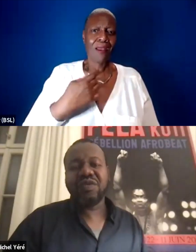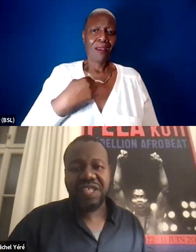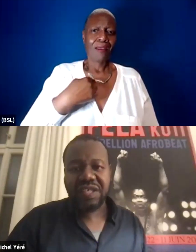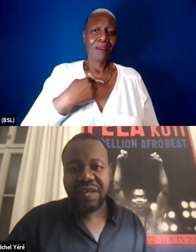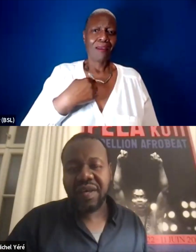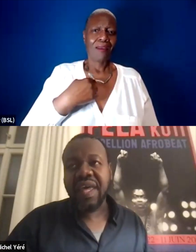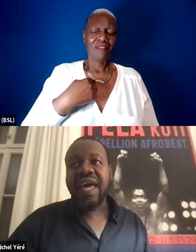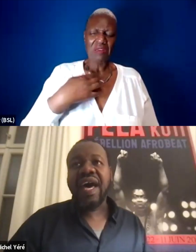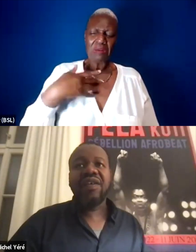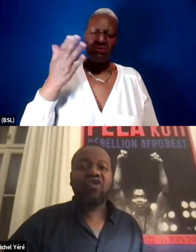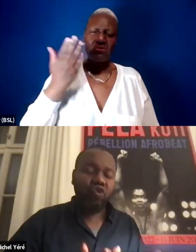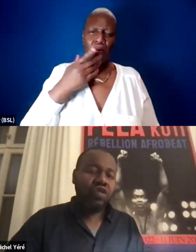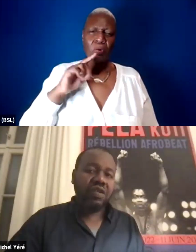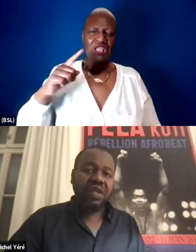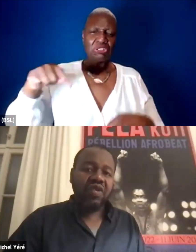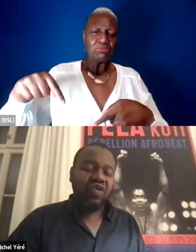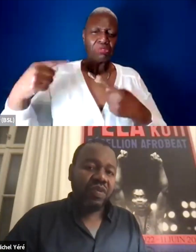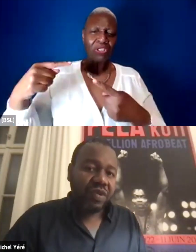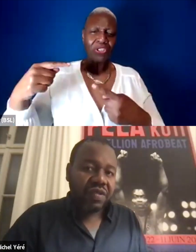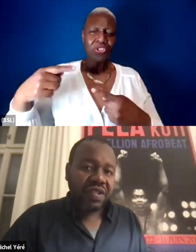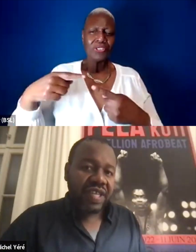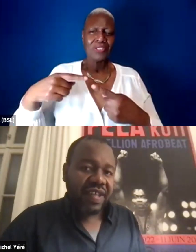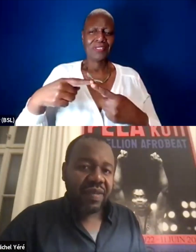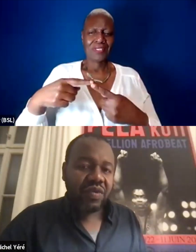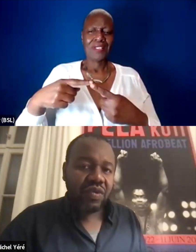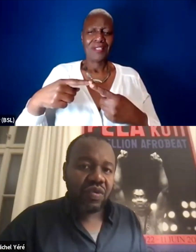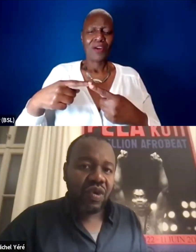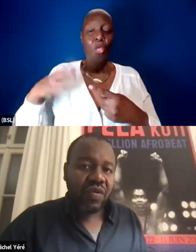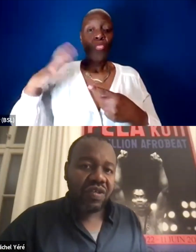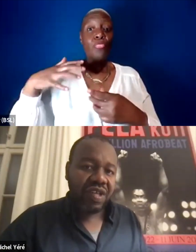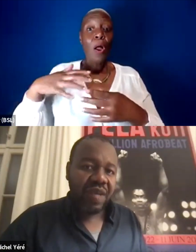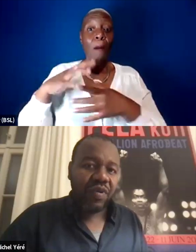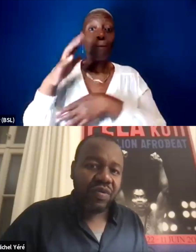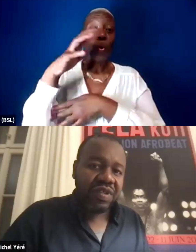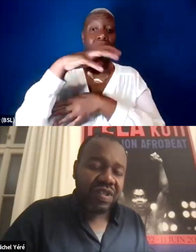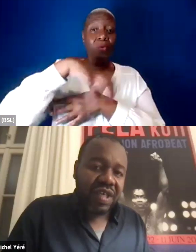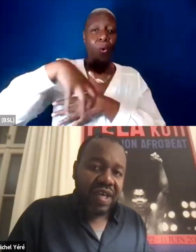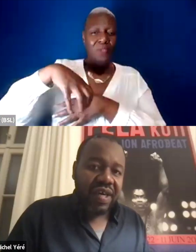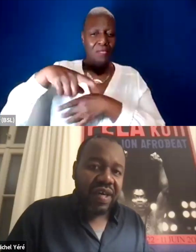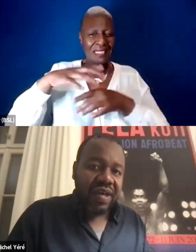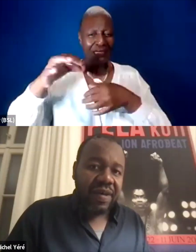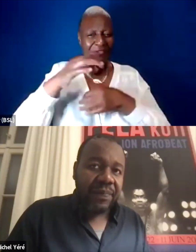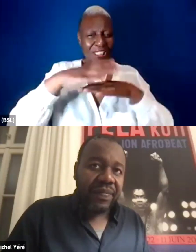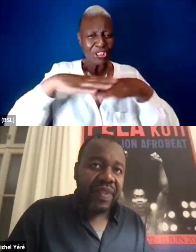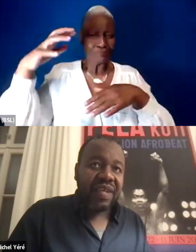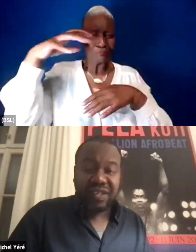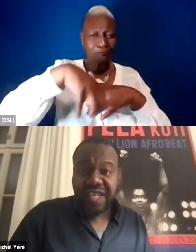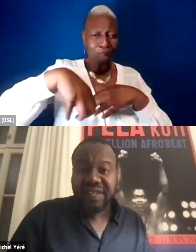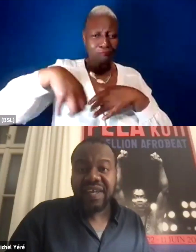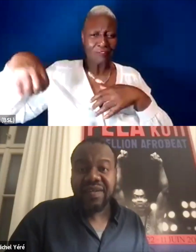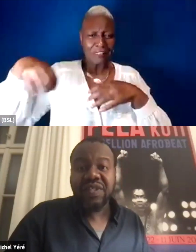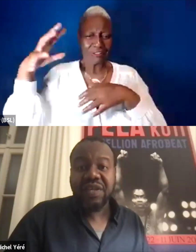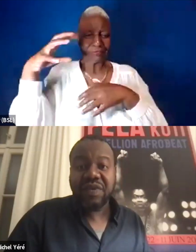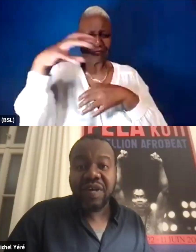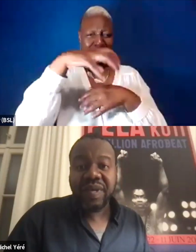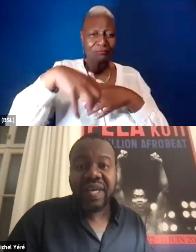his school teacher, how he stood to the bulldozers that came to crush the neighborhood, the shanty